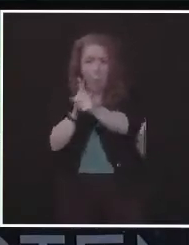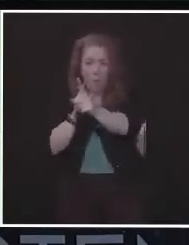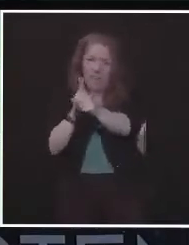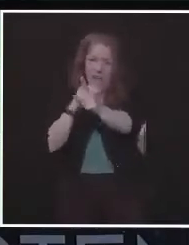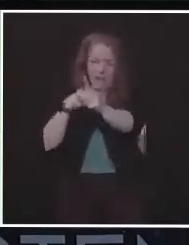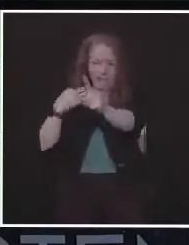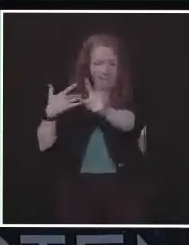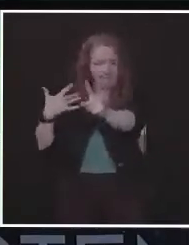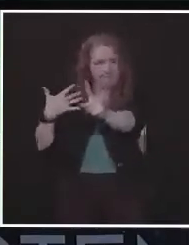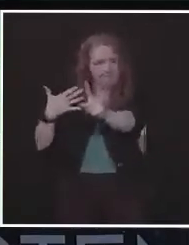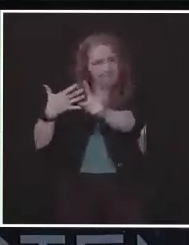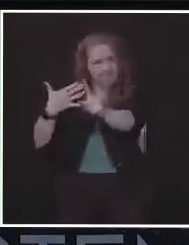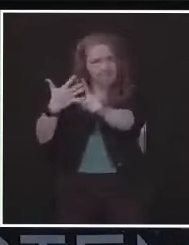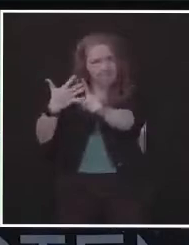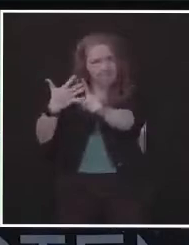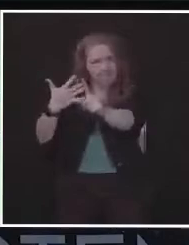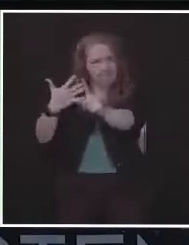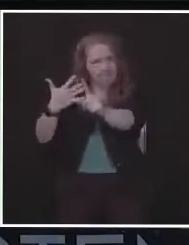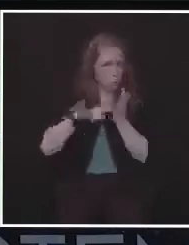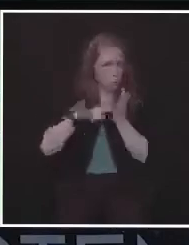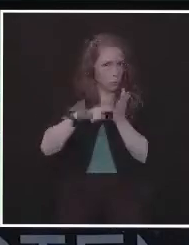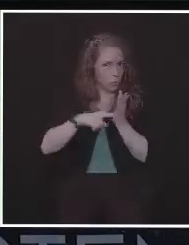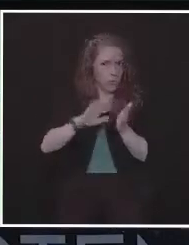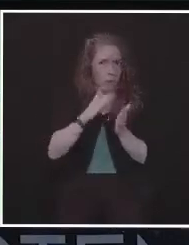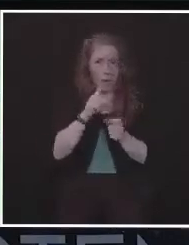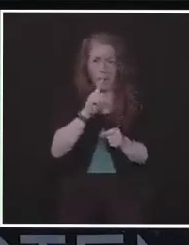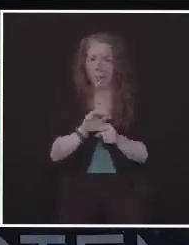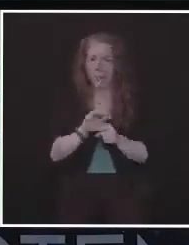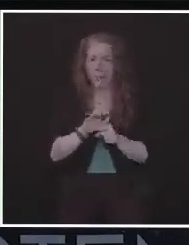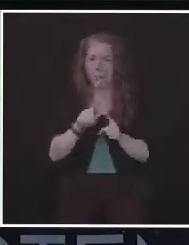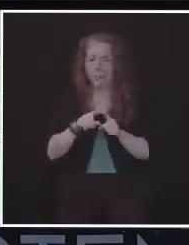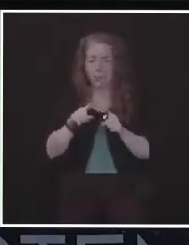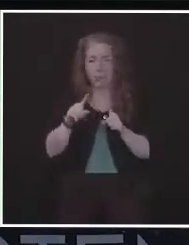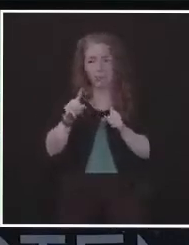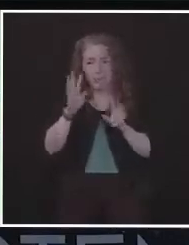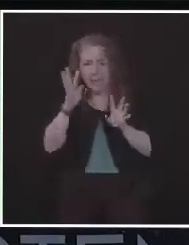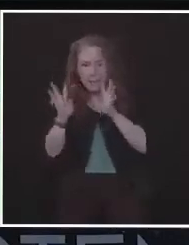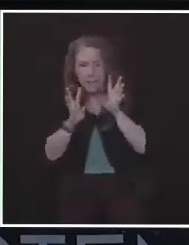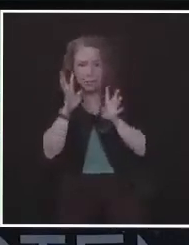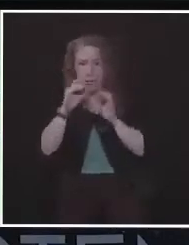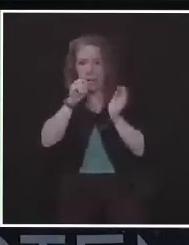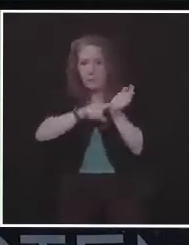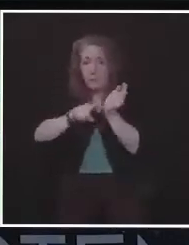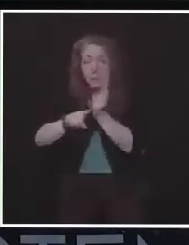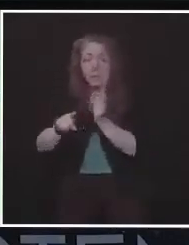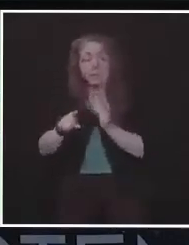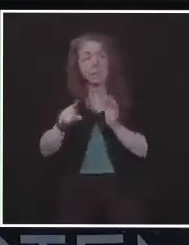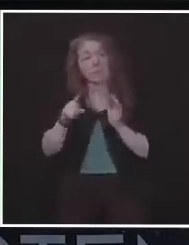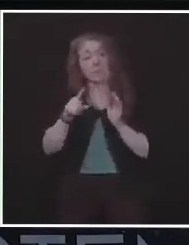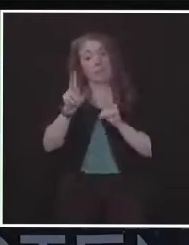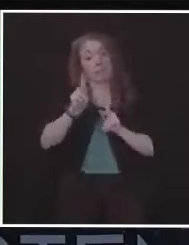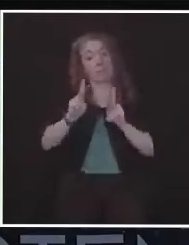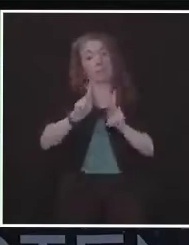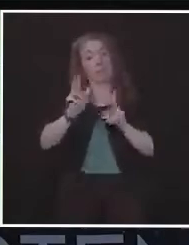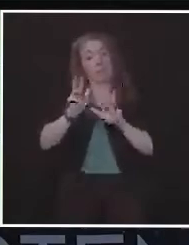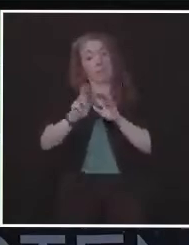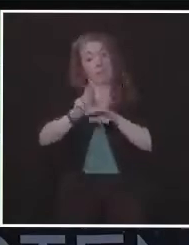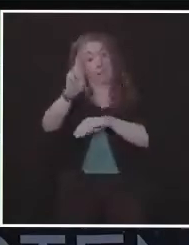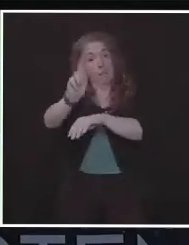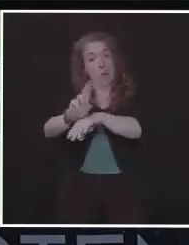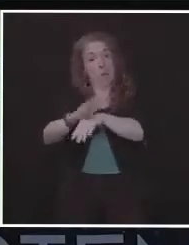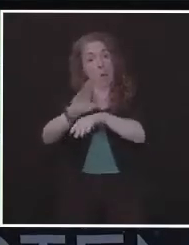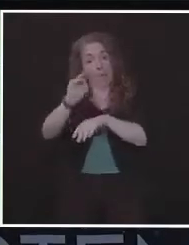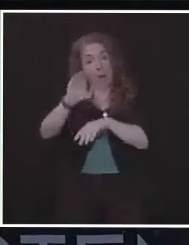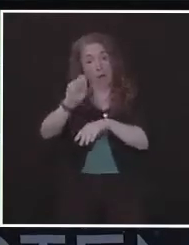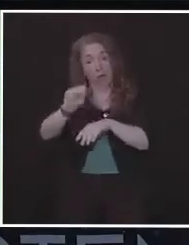innovation. Putting humans on Mars for scientific exploration is that next big